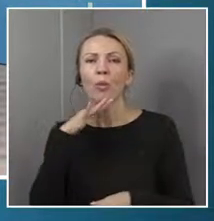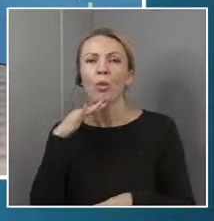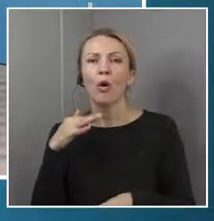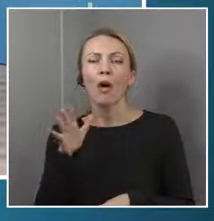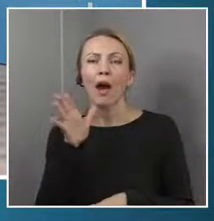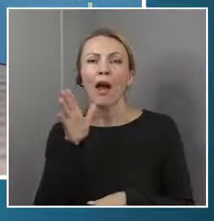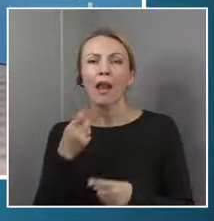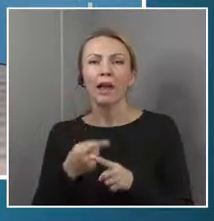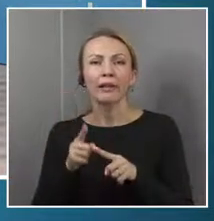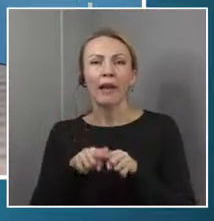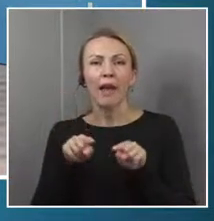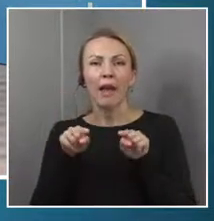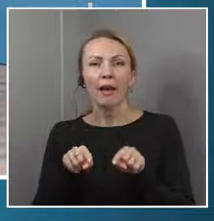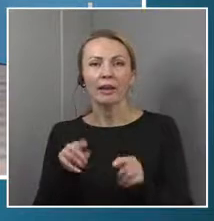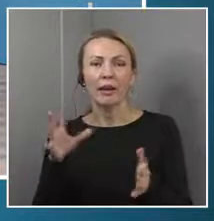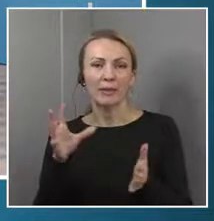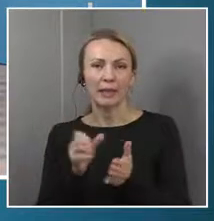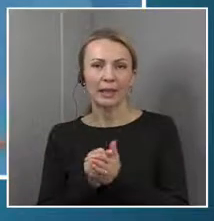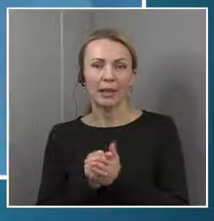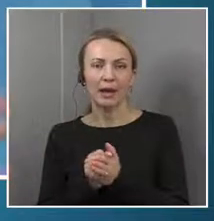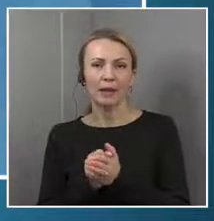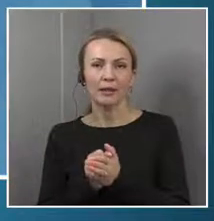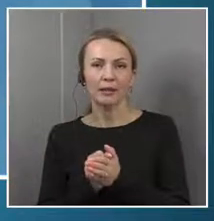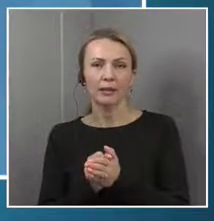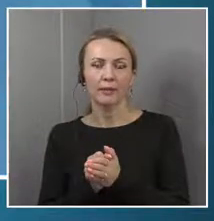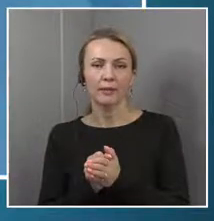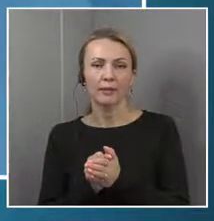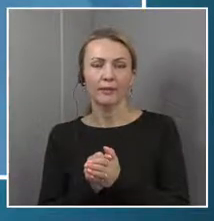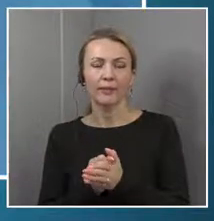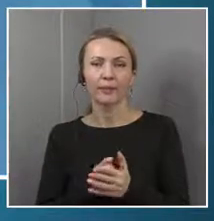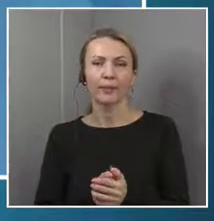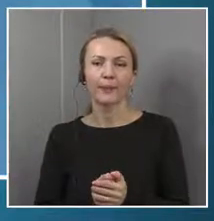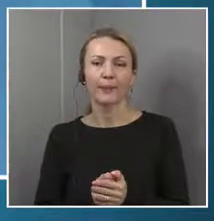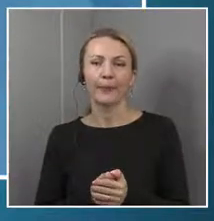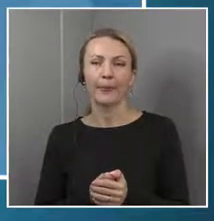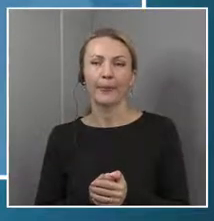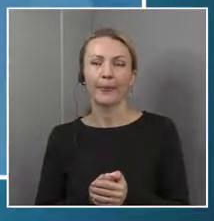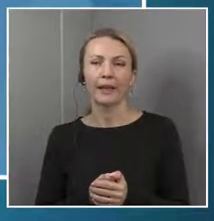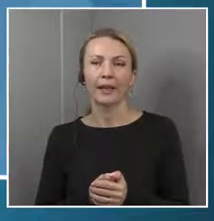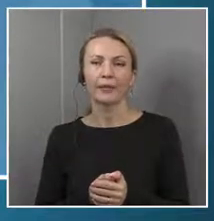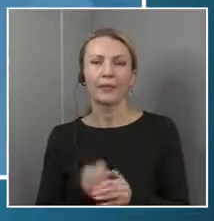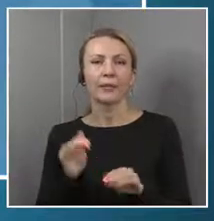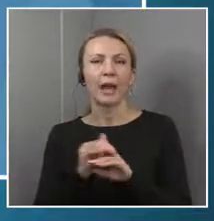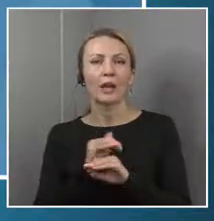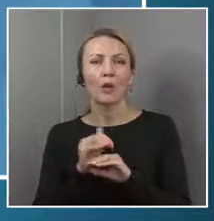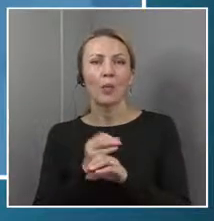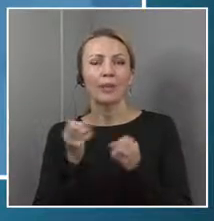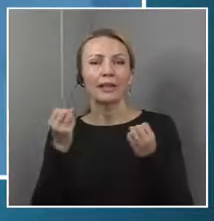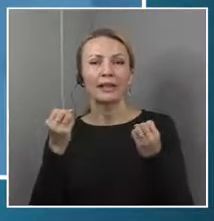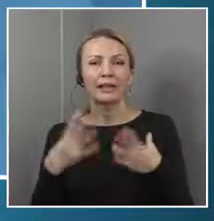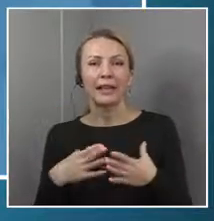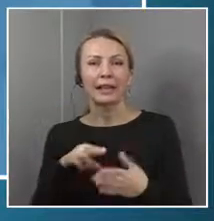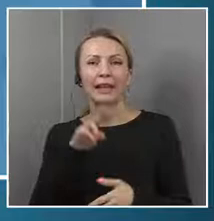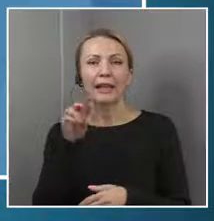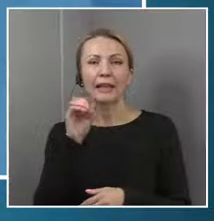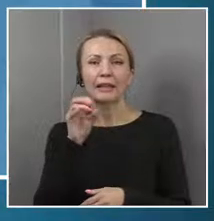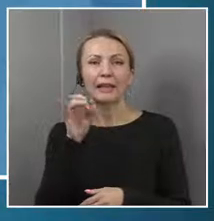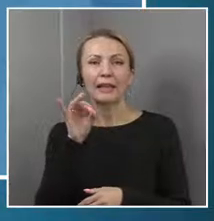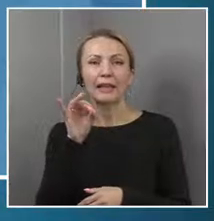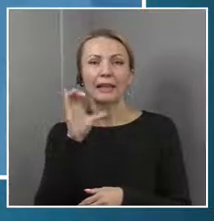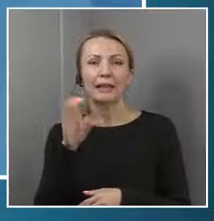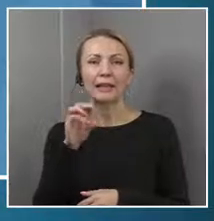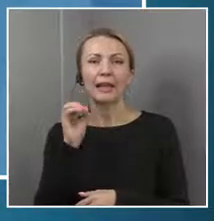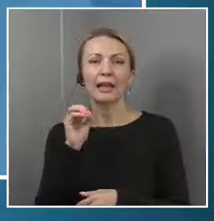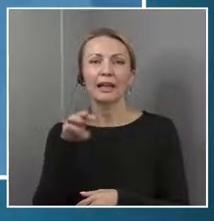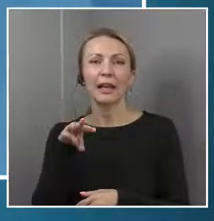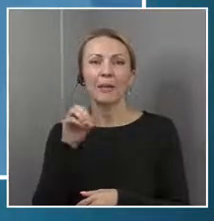find someone who has been in this business for many years? Can you give us a practical advice? Hello, my name